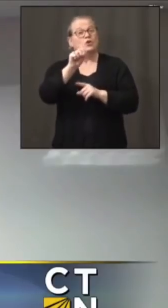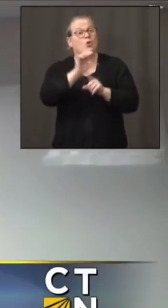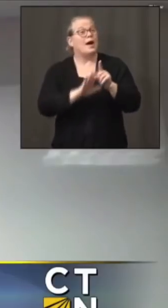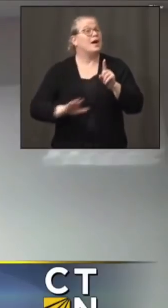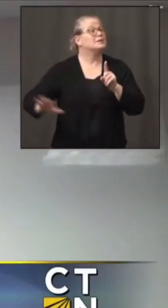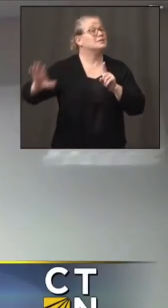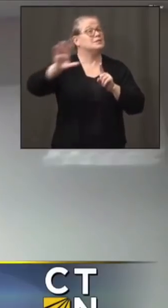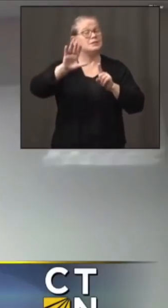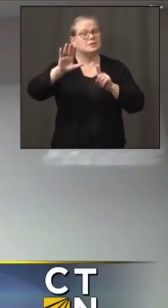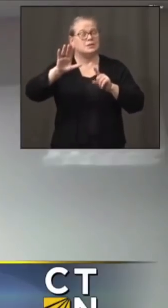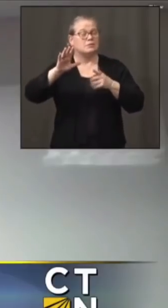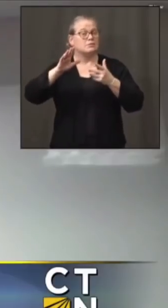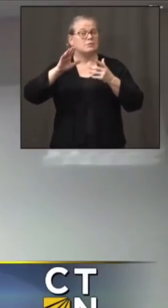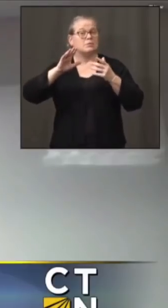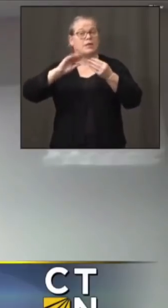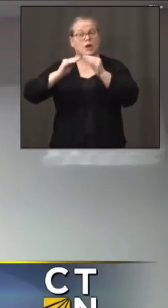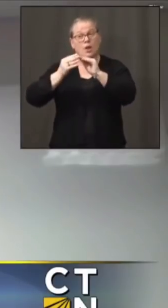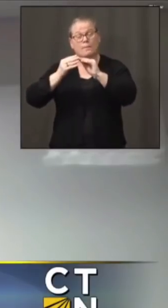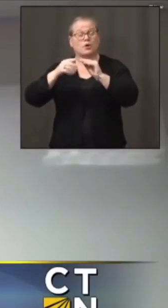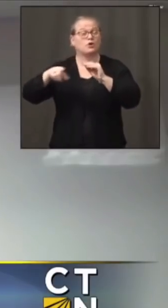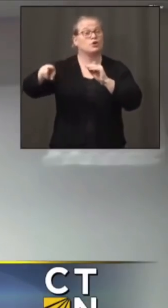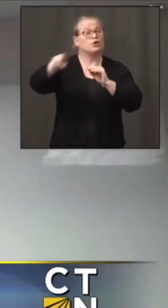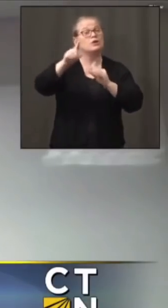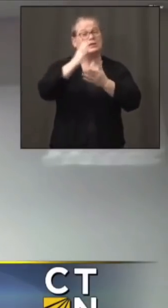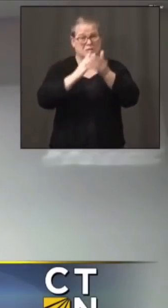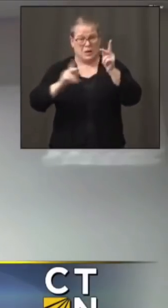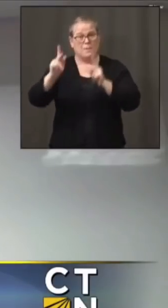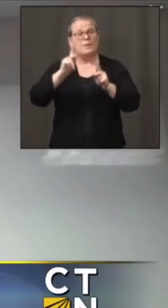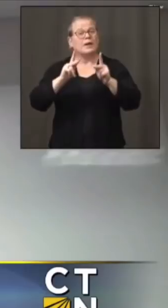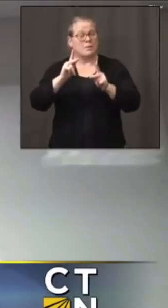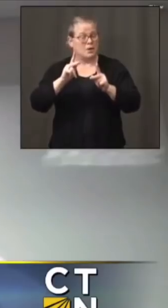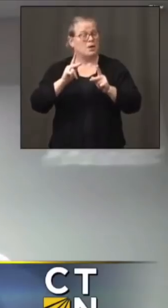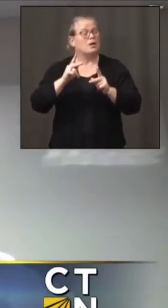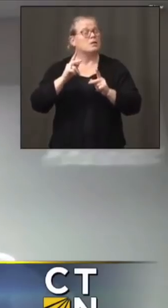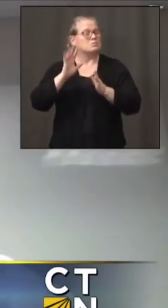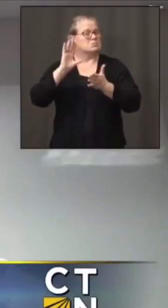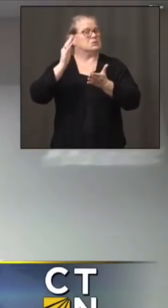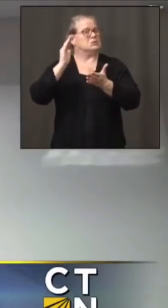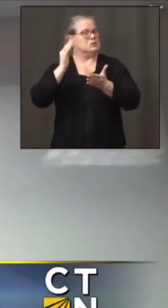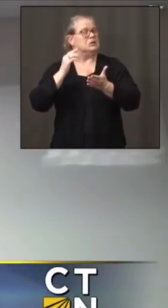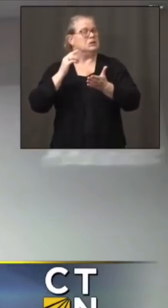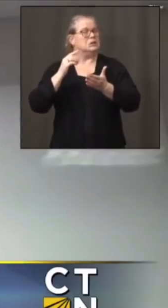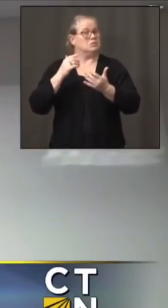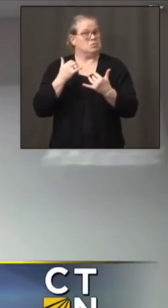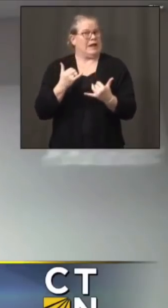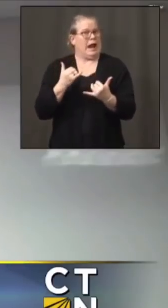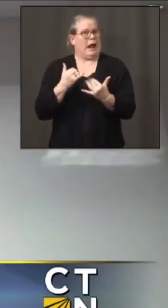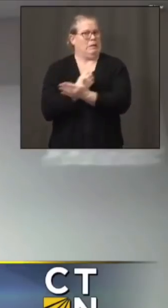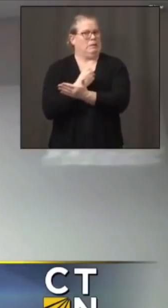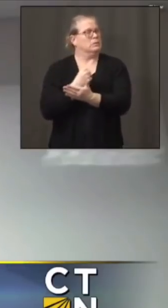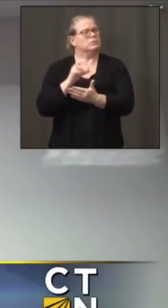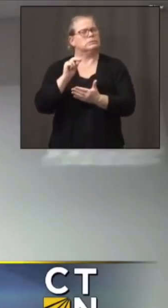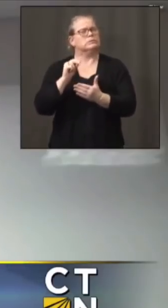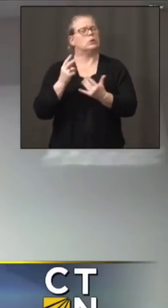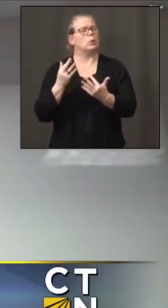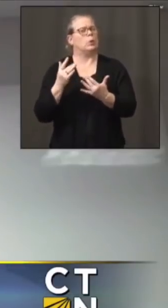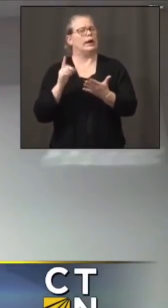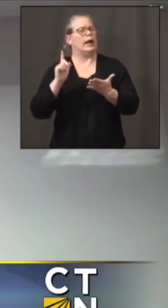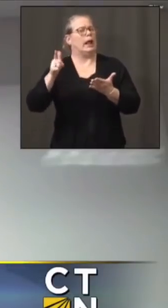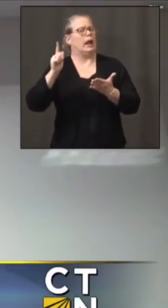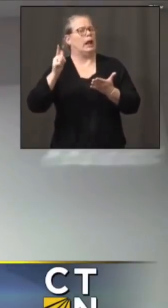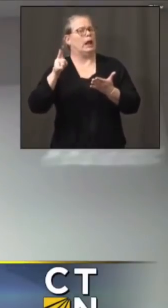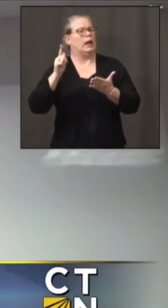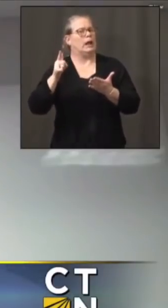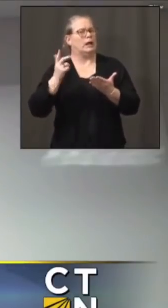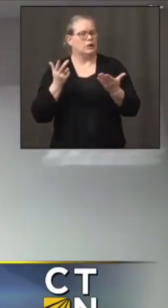I stated before, there's still some people who will most likely wait for a while to get it. I think the pure economics of it,